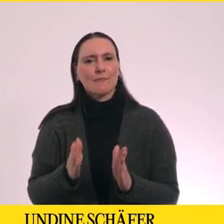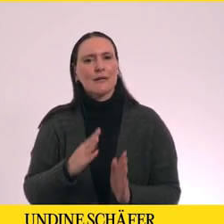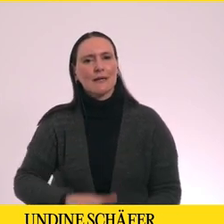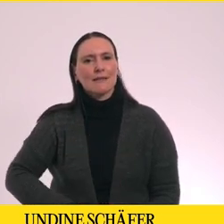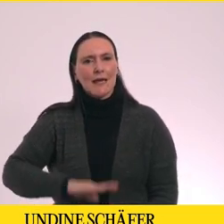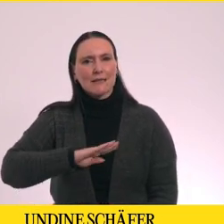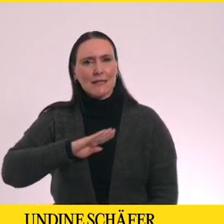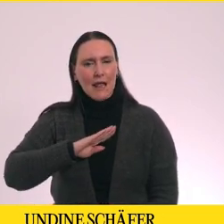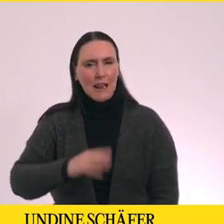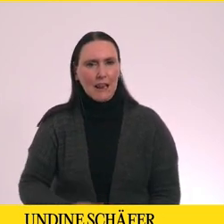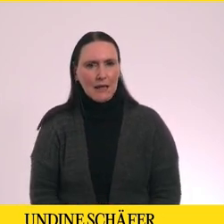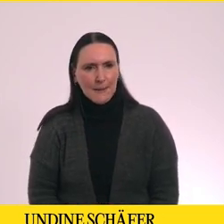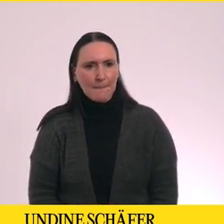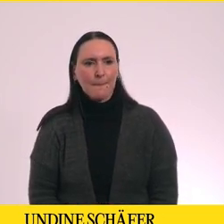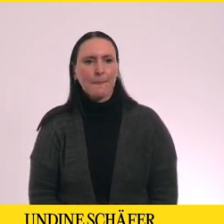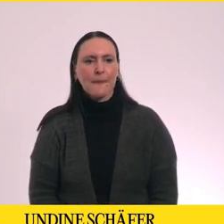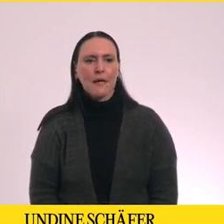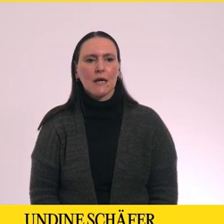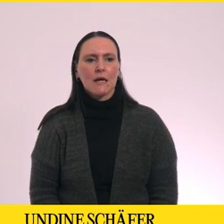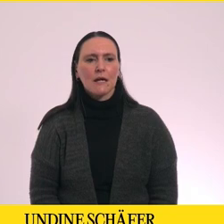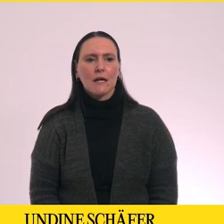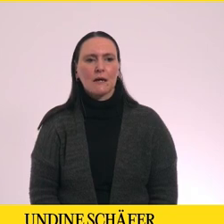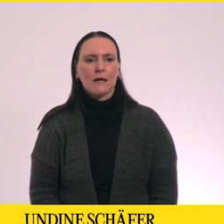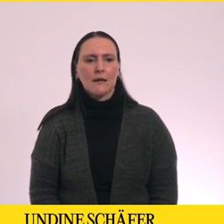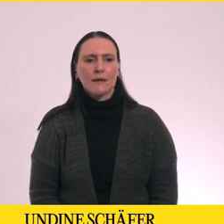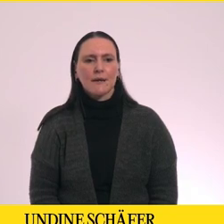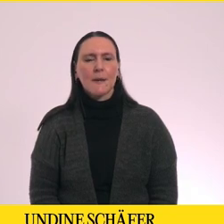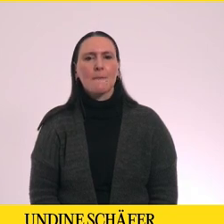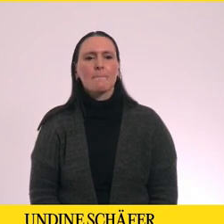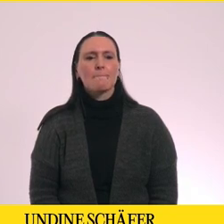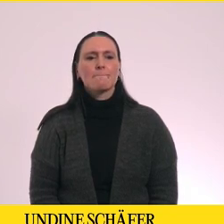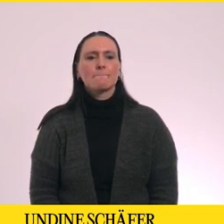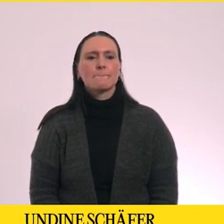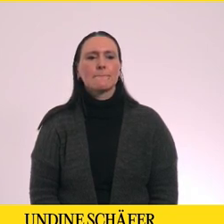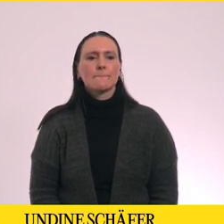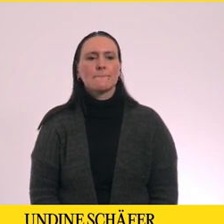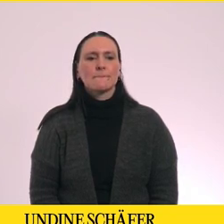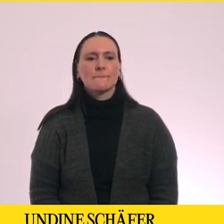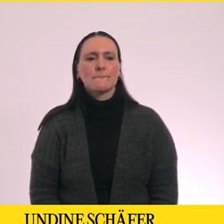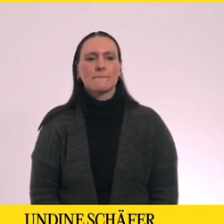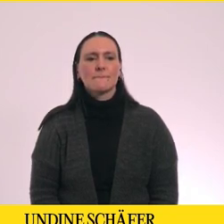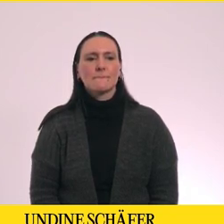assent, dissent, and consent in